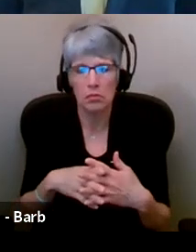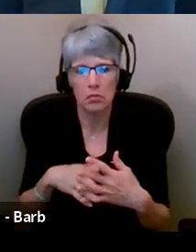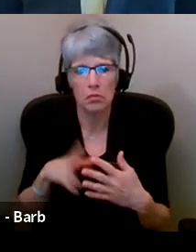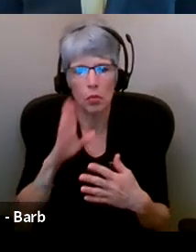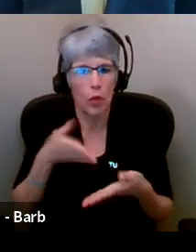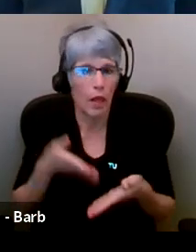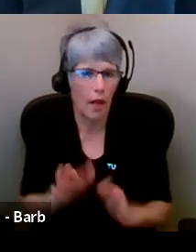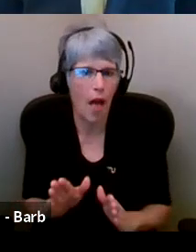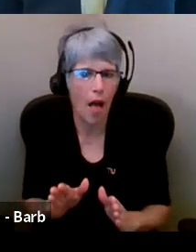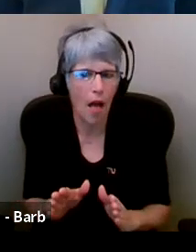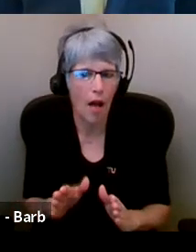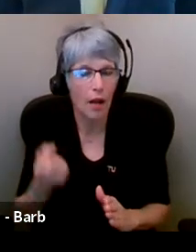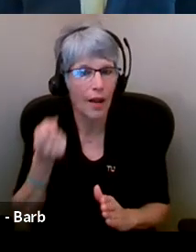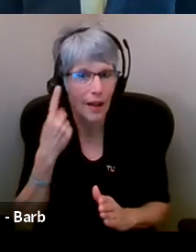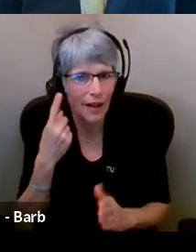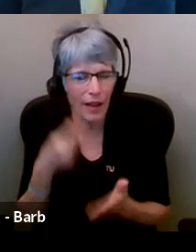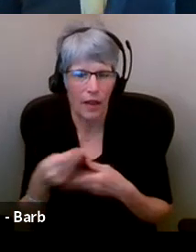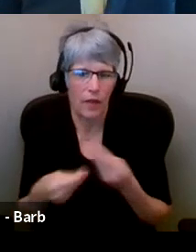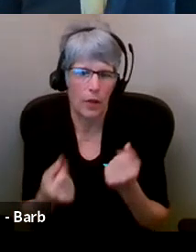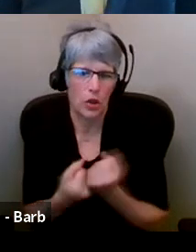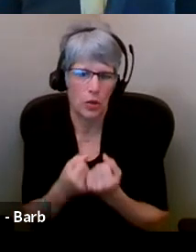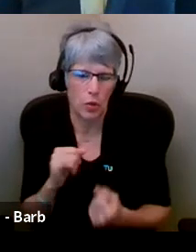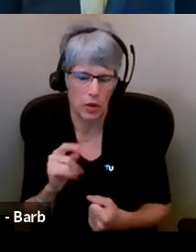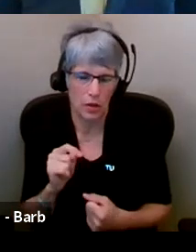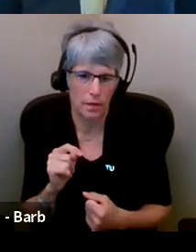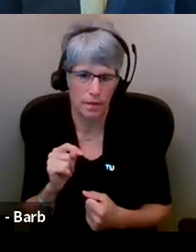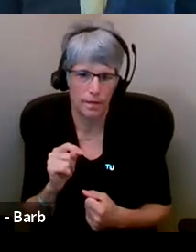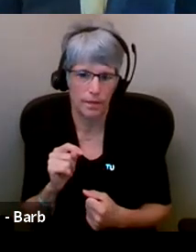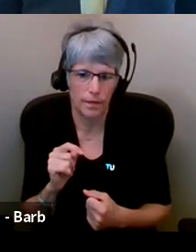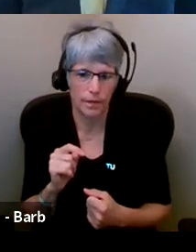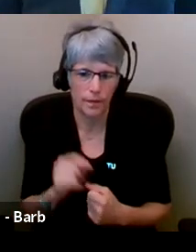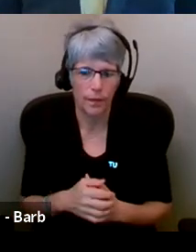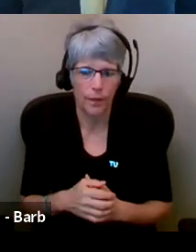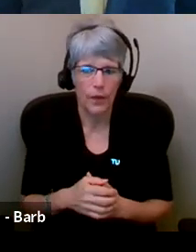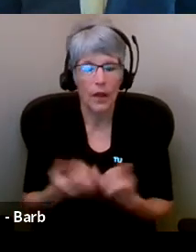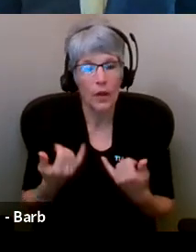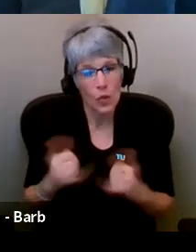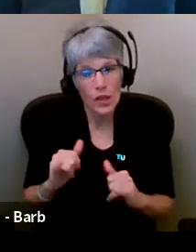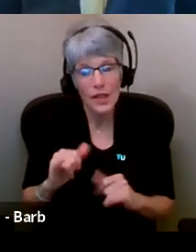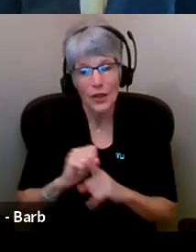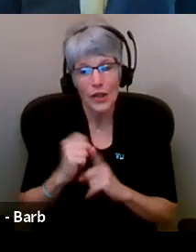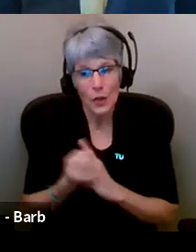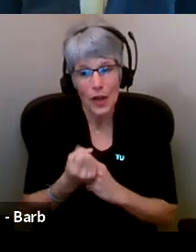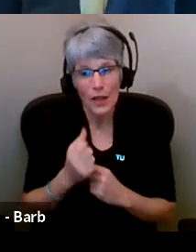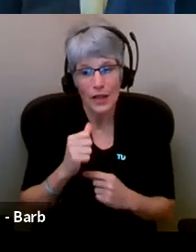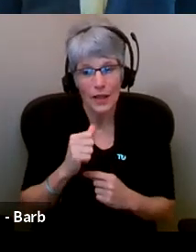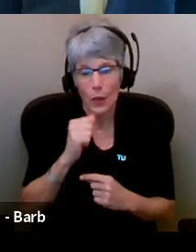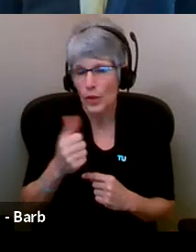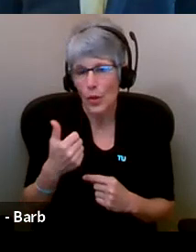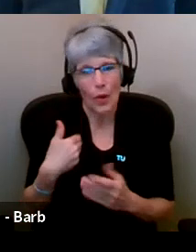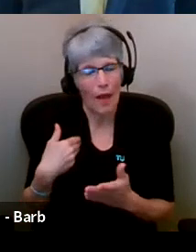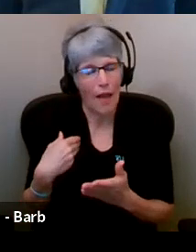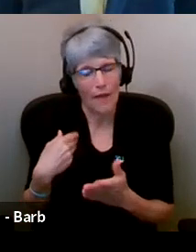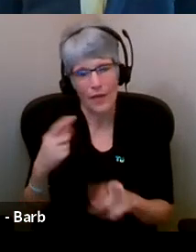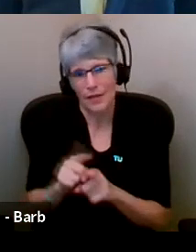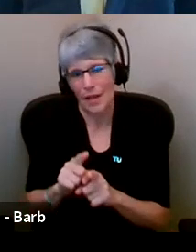it if, as long as the budget supports it. We're still in a situation where we don't have a budget that we had pre-pandemic, and it is going